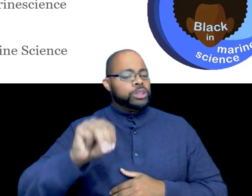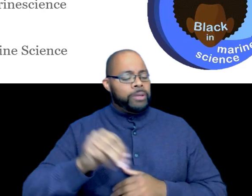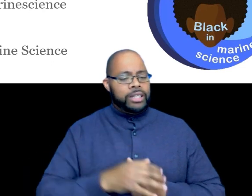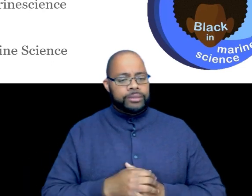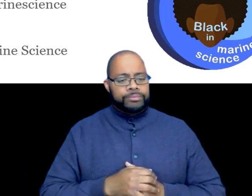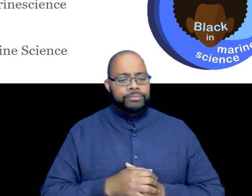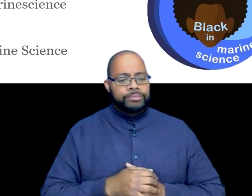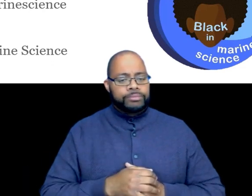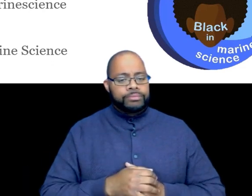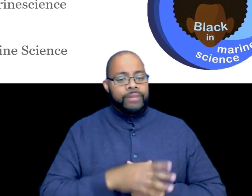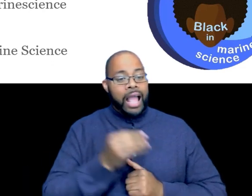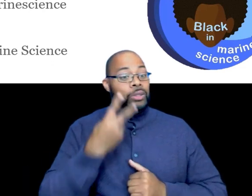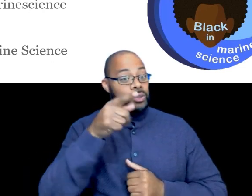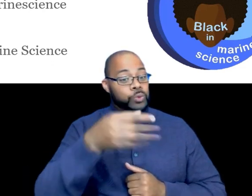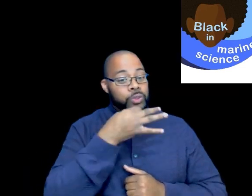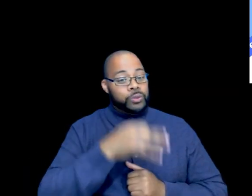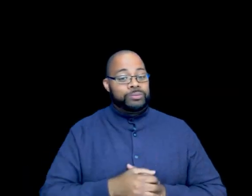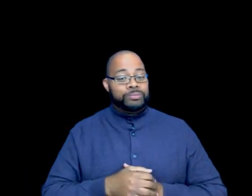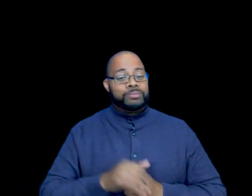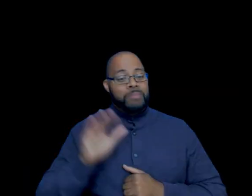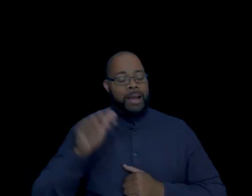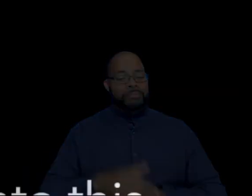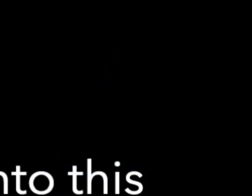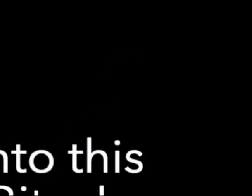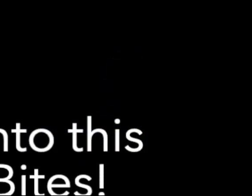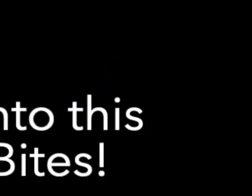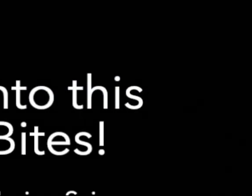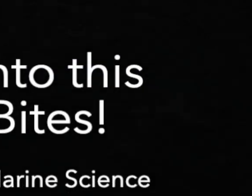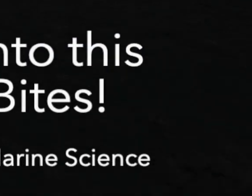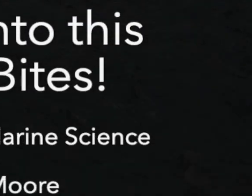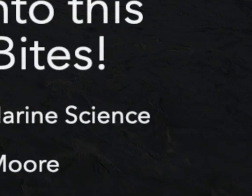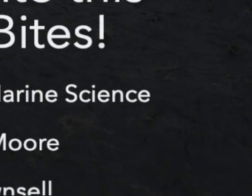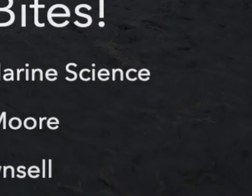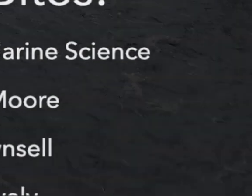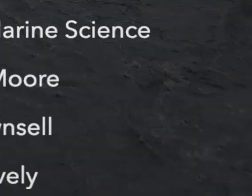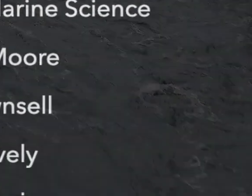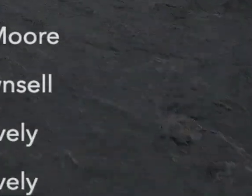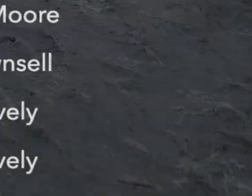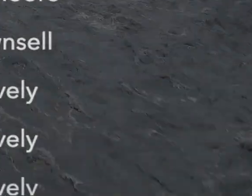handles. And we'll see you soon.